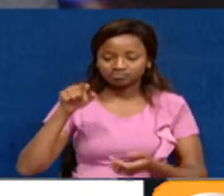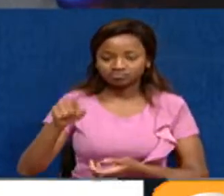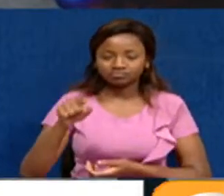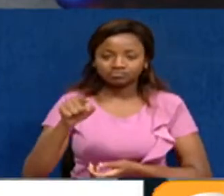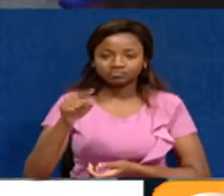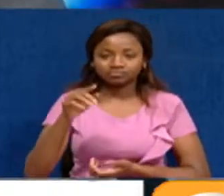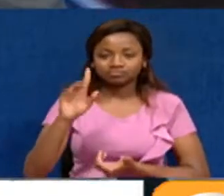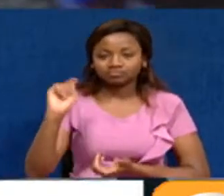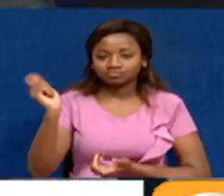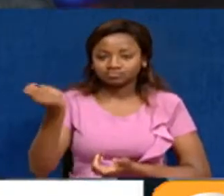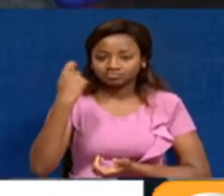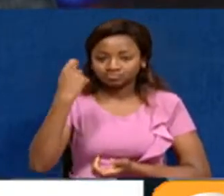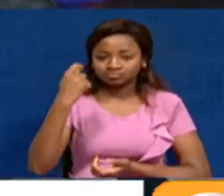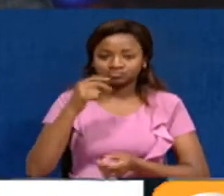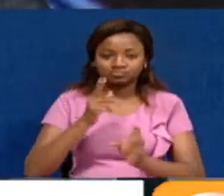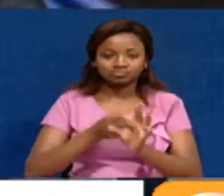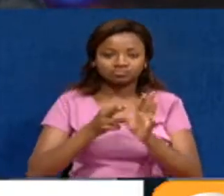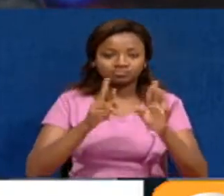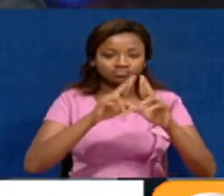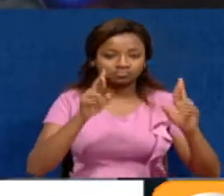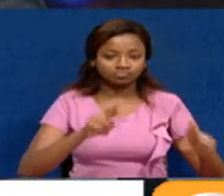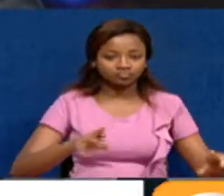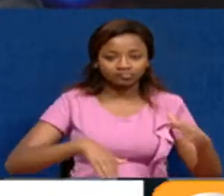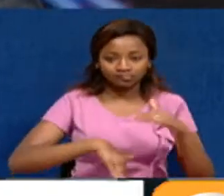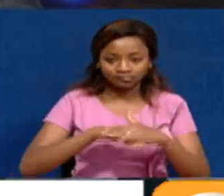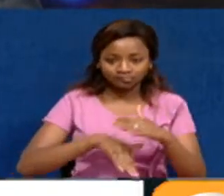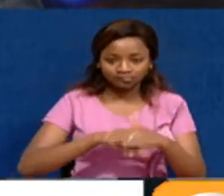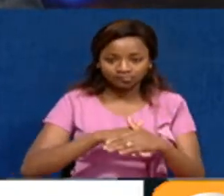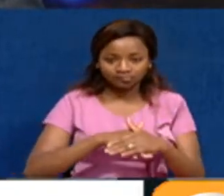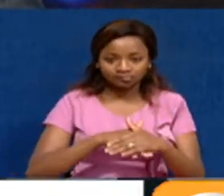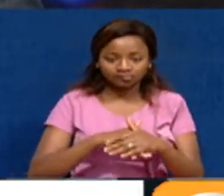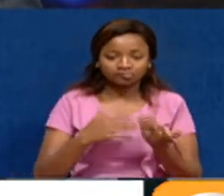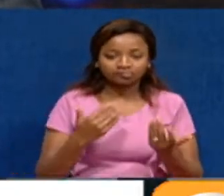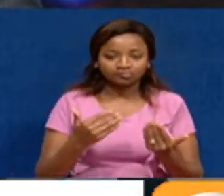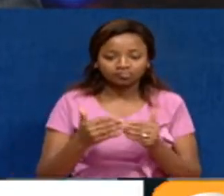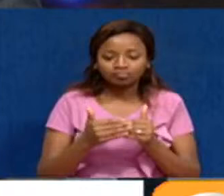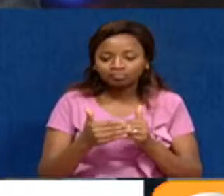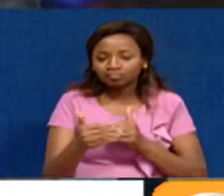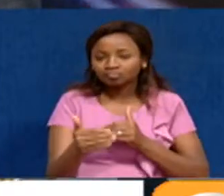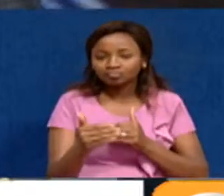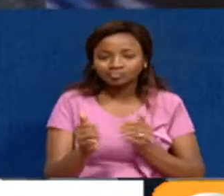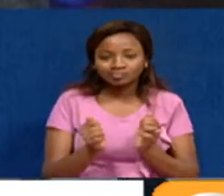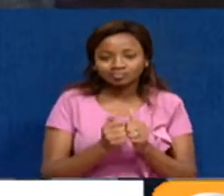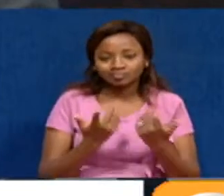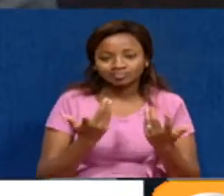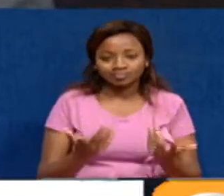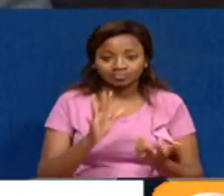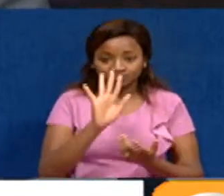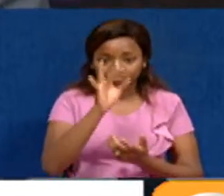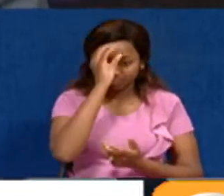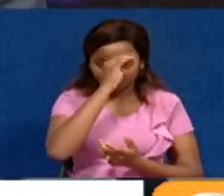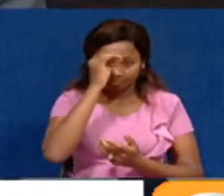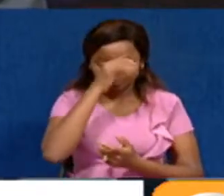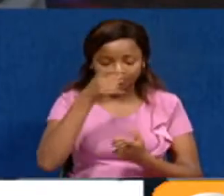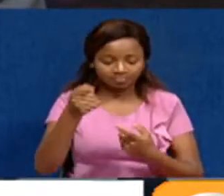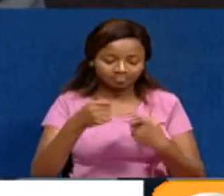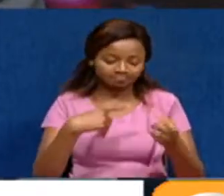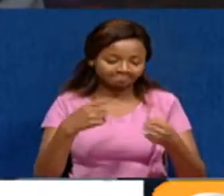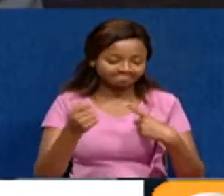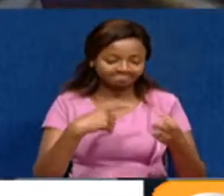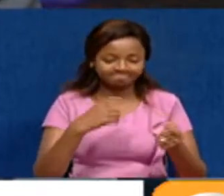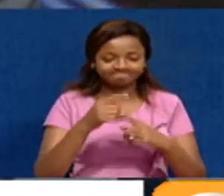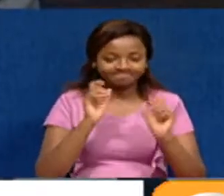continues. What next for the beautiful game of football in this country is our discussion on the program today. And you can weigh in by sending your messages